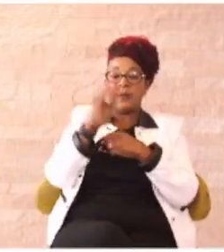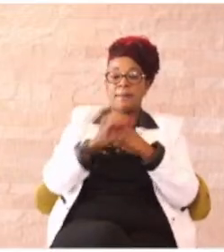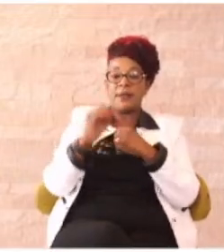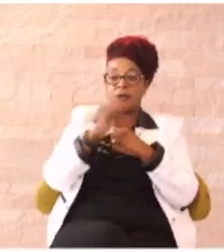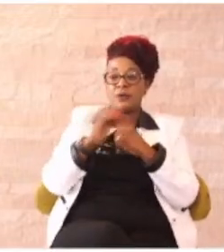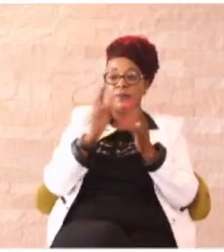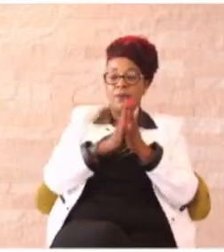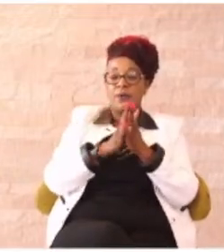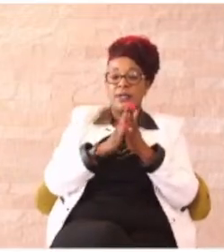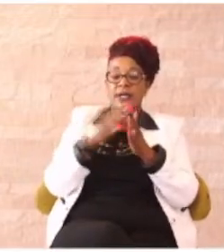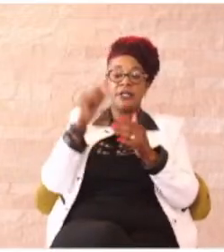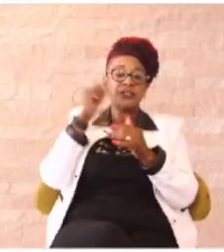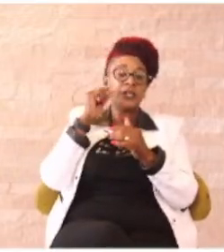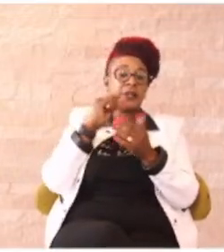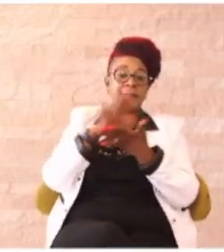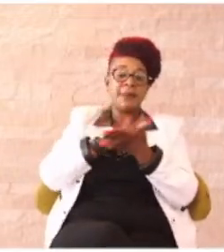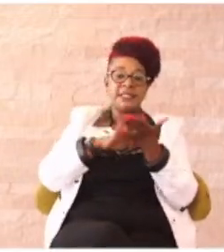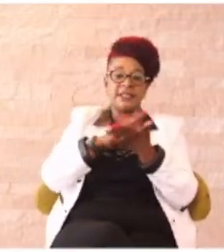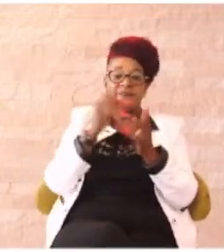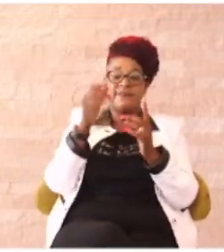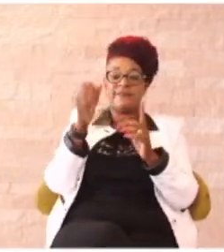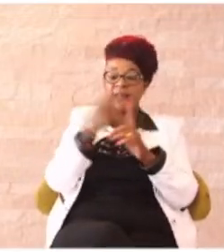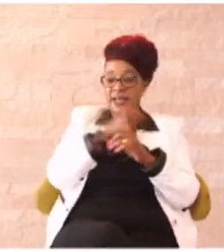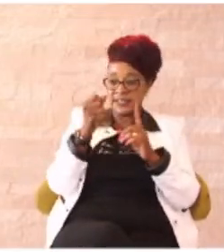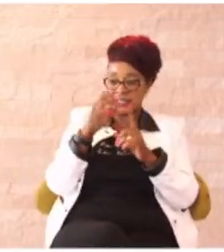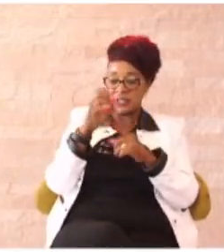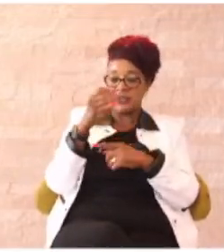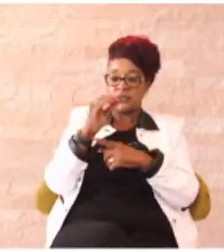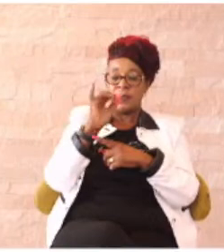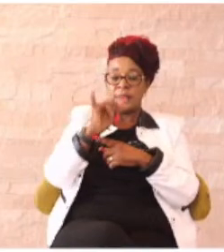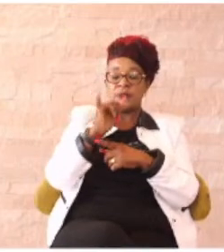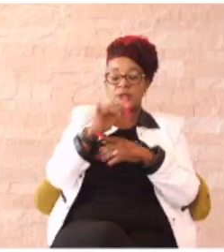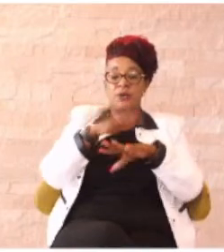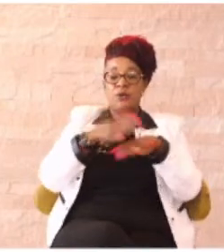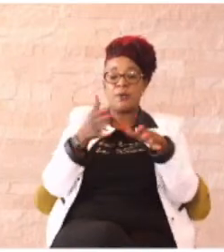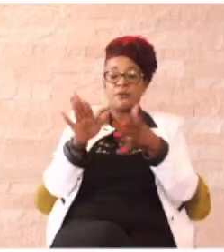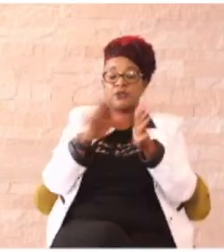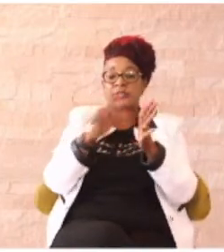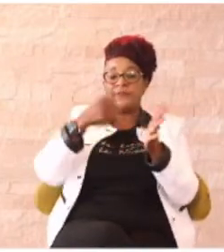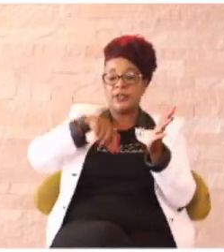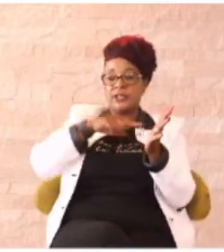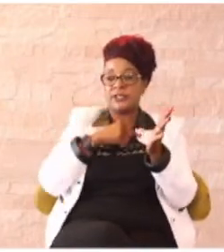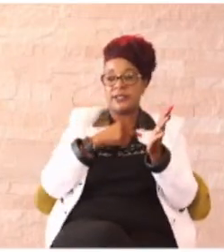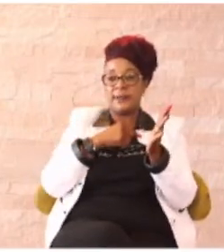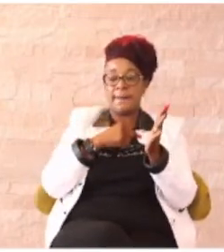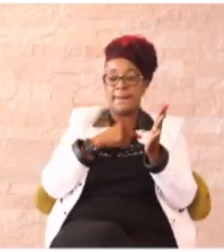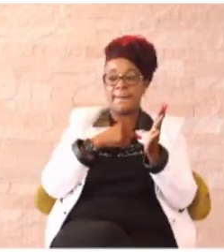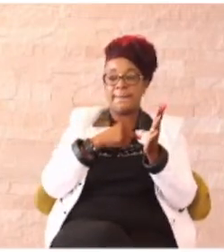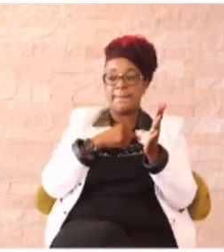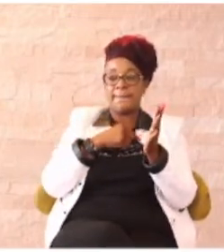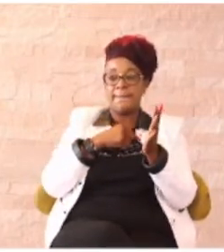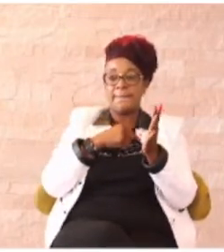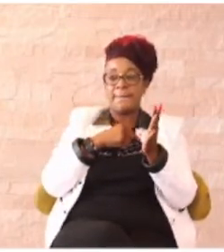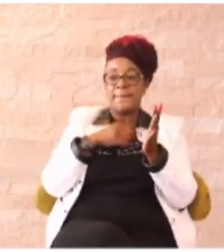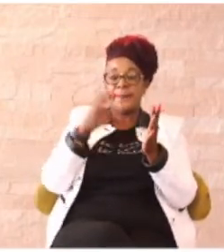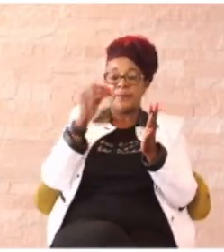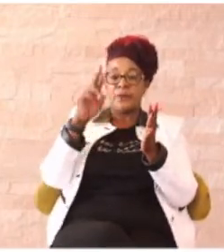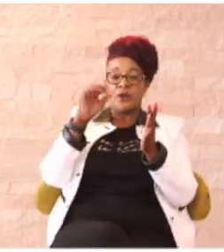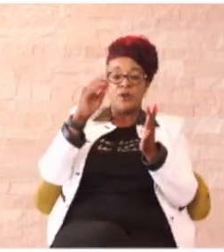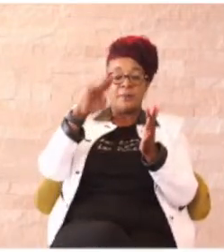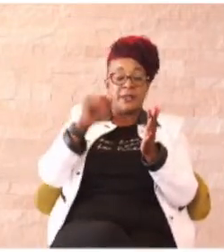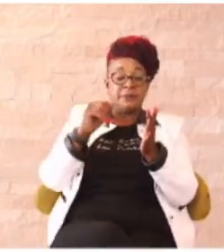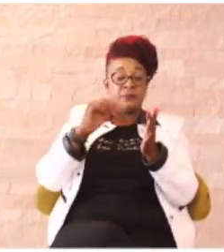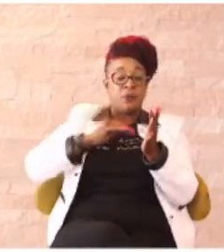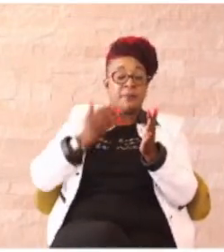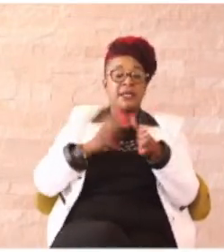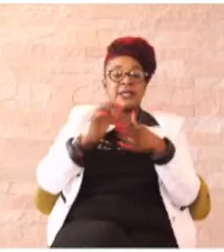of gender-based violence. So this was a good opportunity for us. The Oromia region elected women